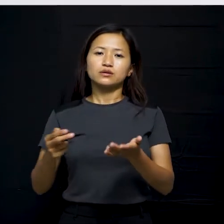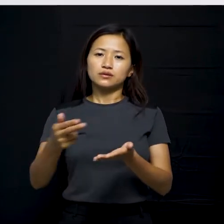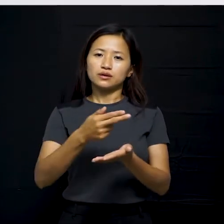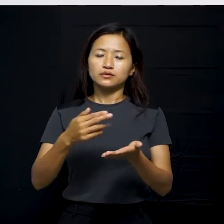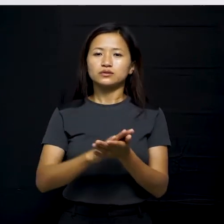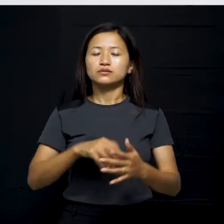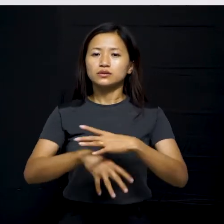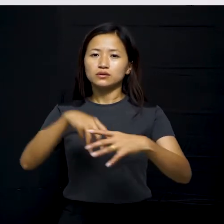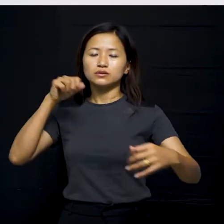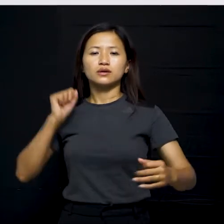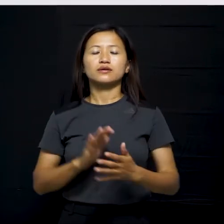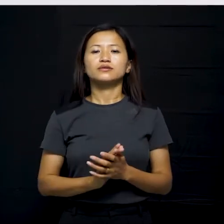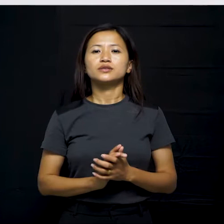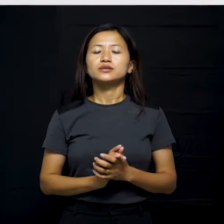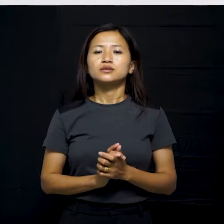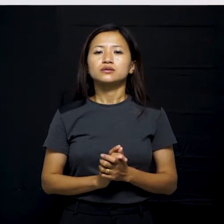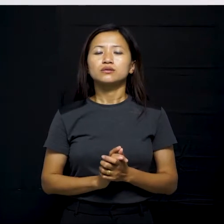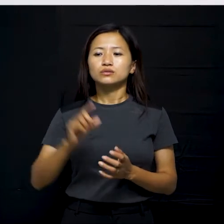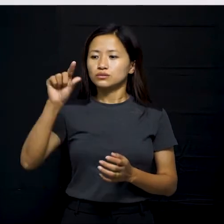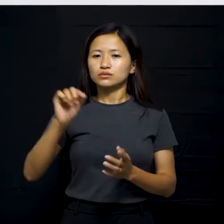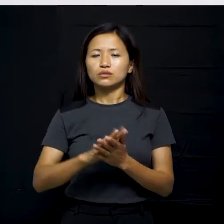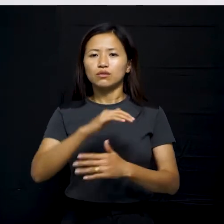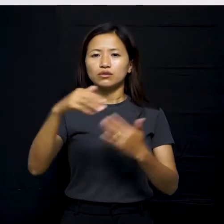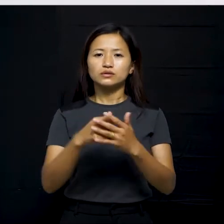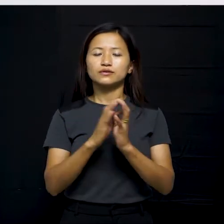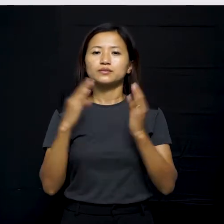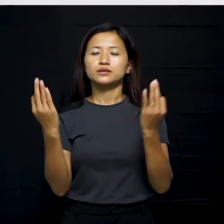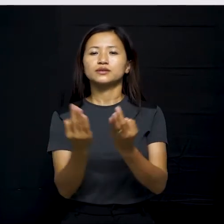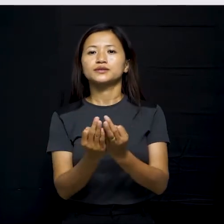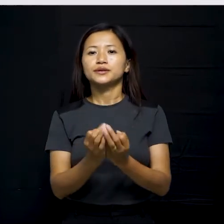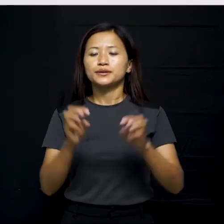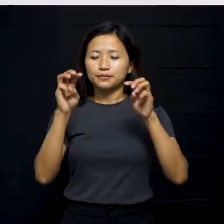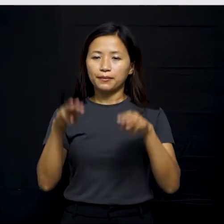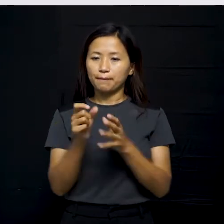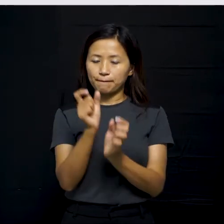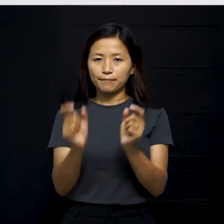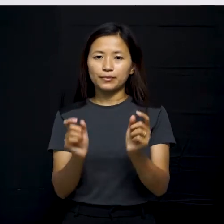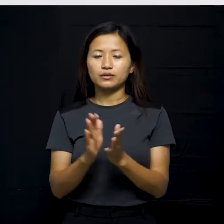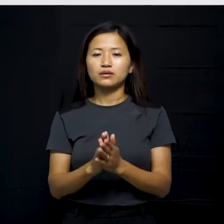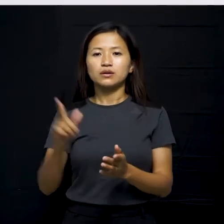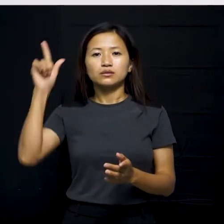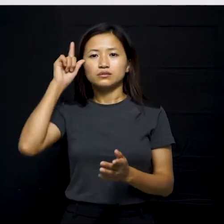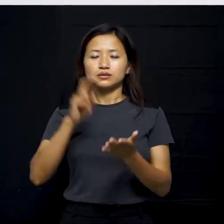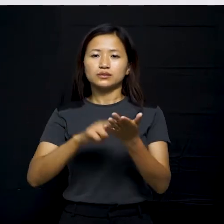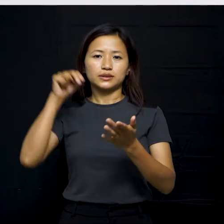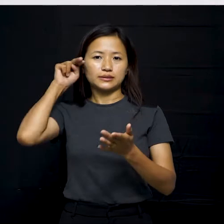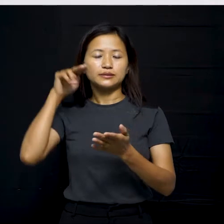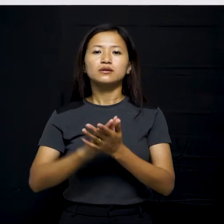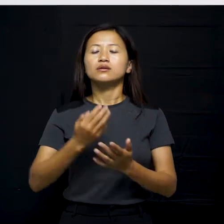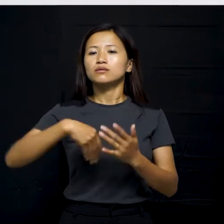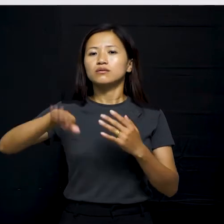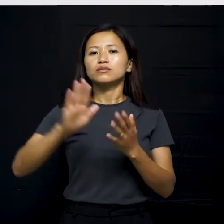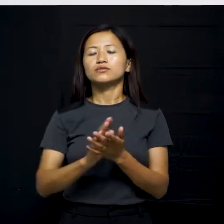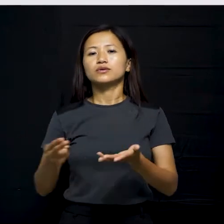to take out the harvest, all the family members of these Lotha Nagas, they used to go for